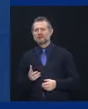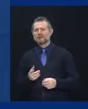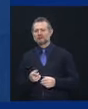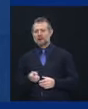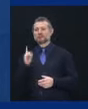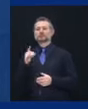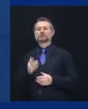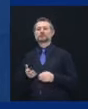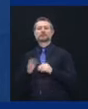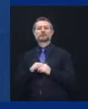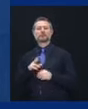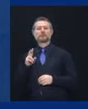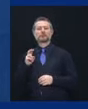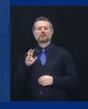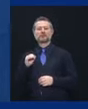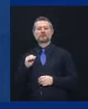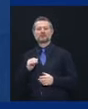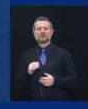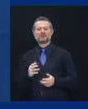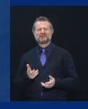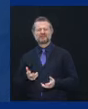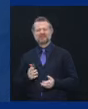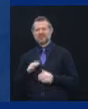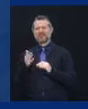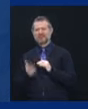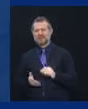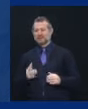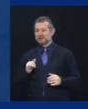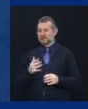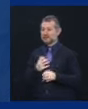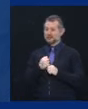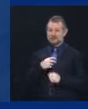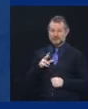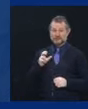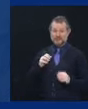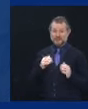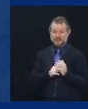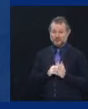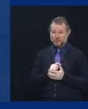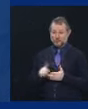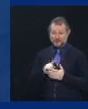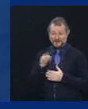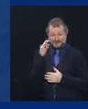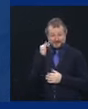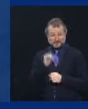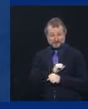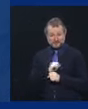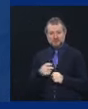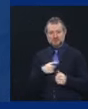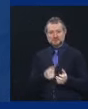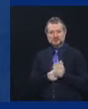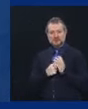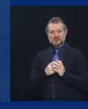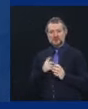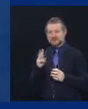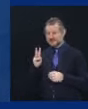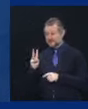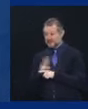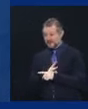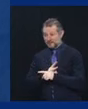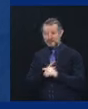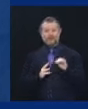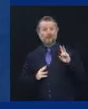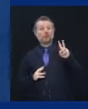rate, if you were to receive 300,000 vaccines, it's going to take 6 months. If you